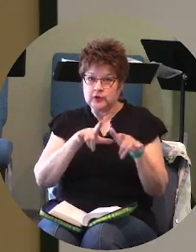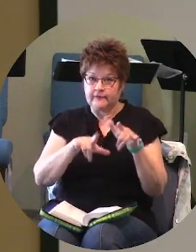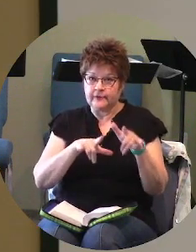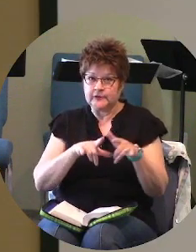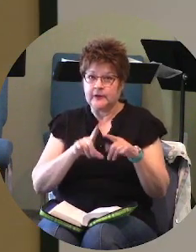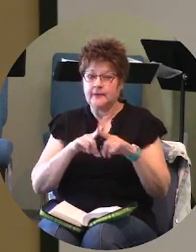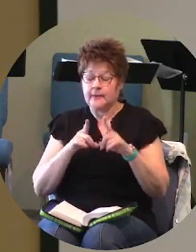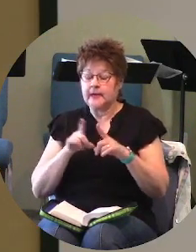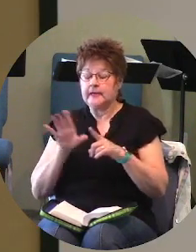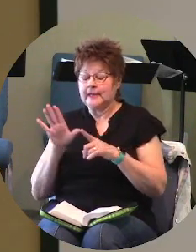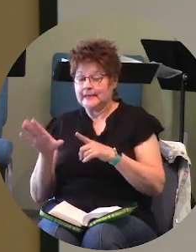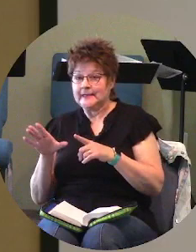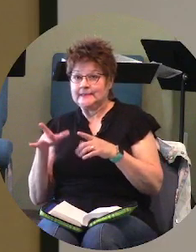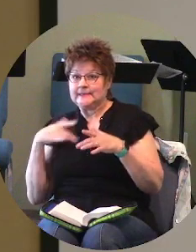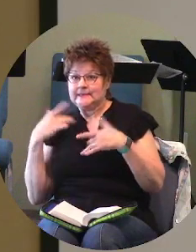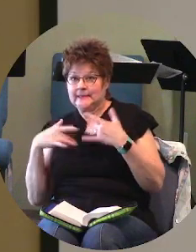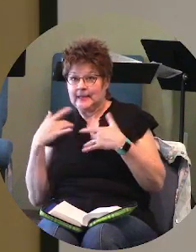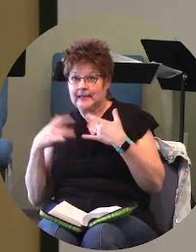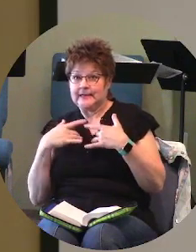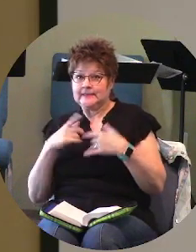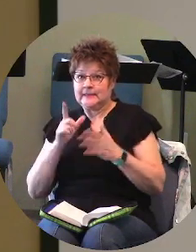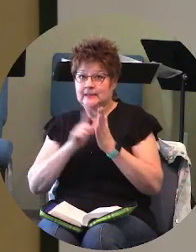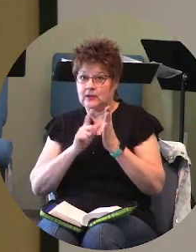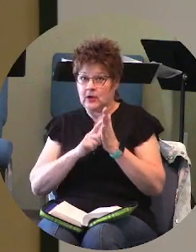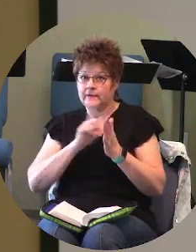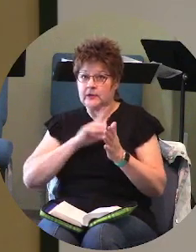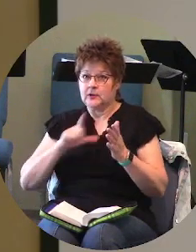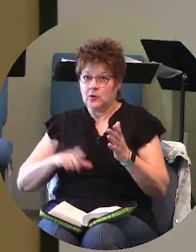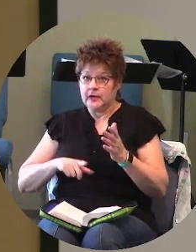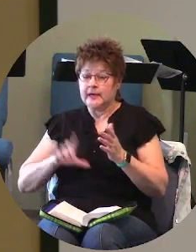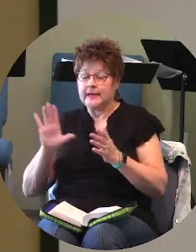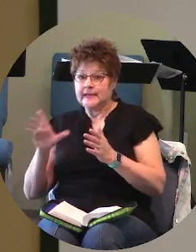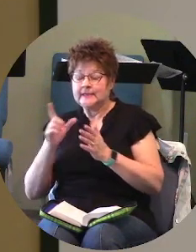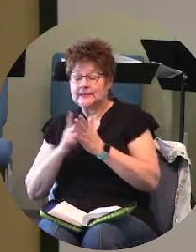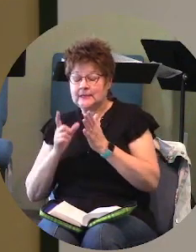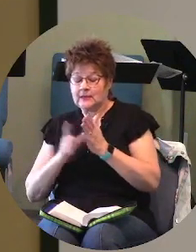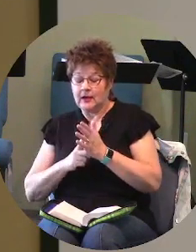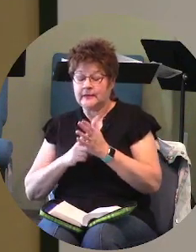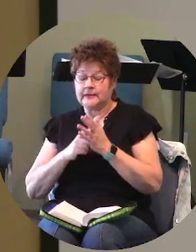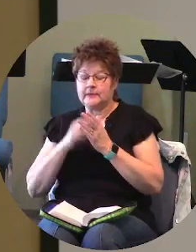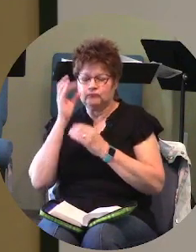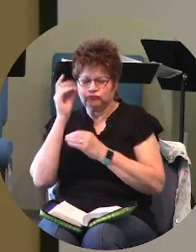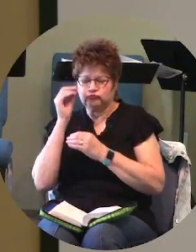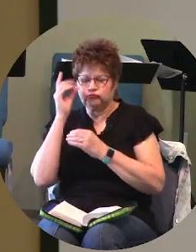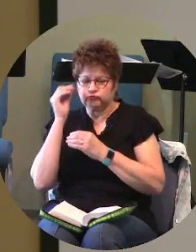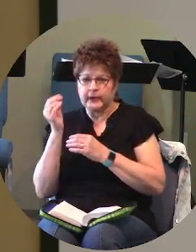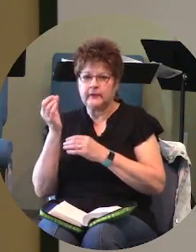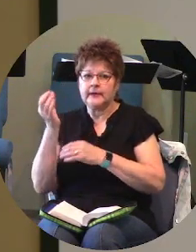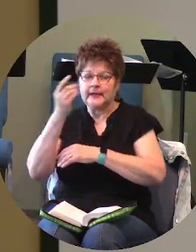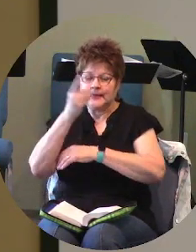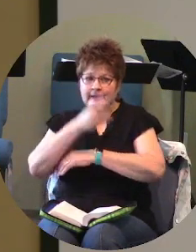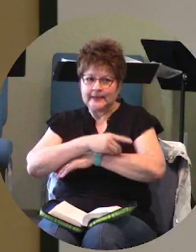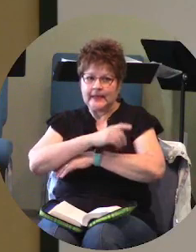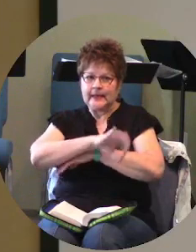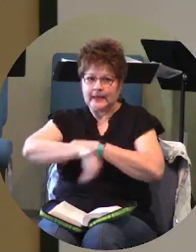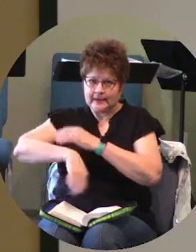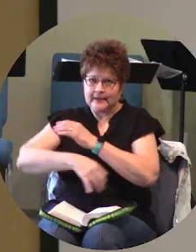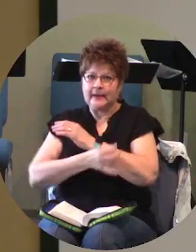his law he meditates day and night he will be like a tree firmly planted by streams of water